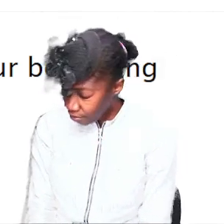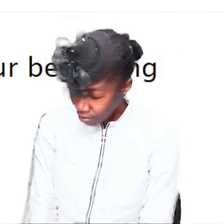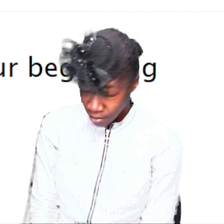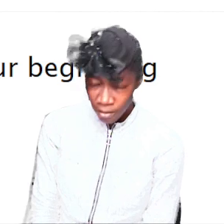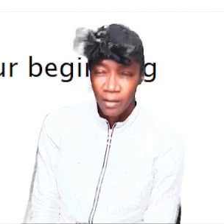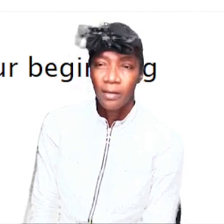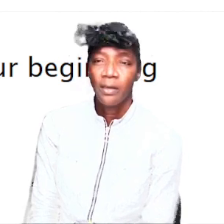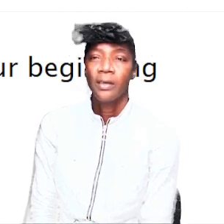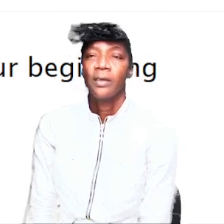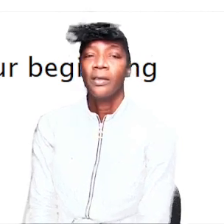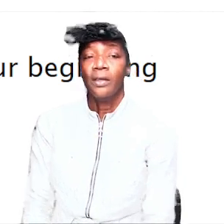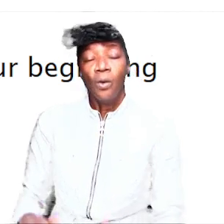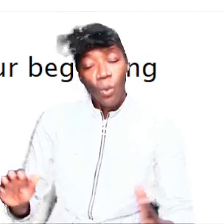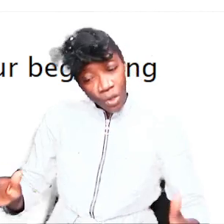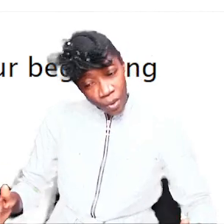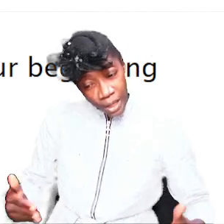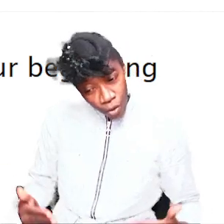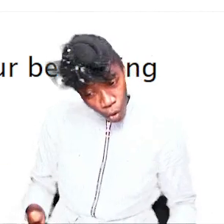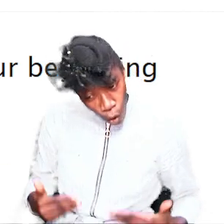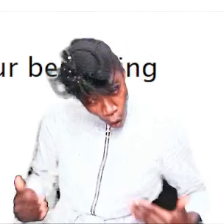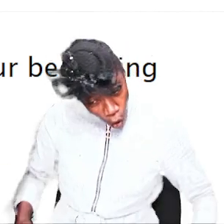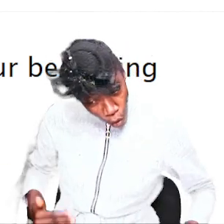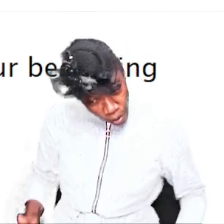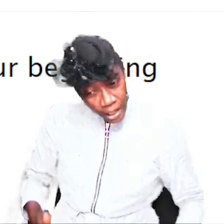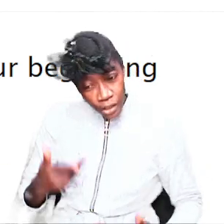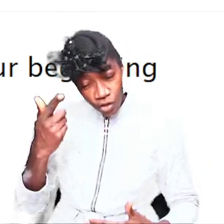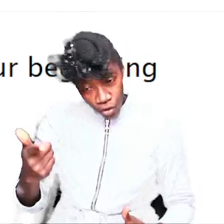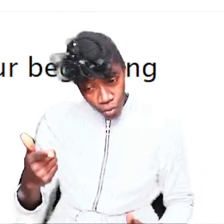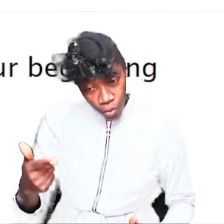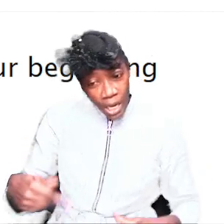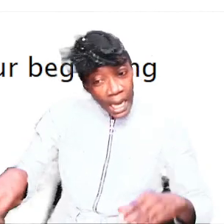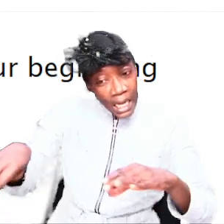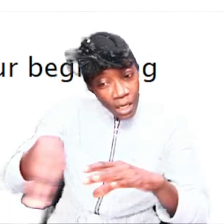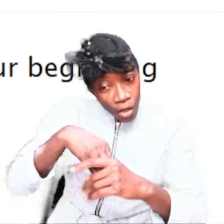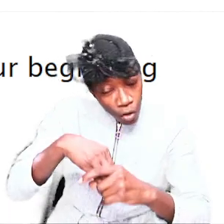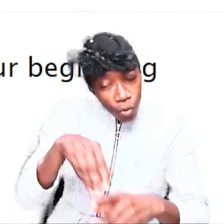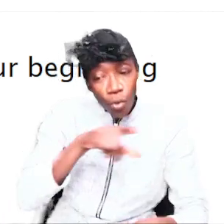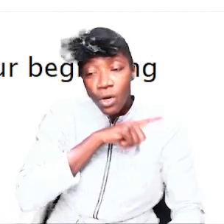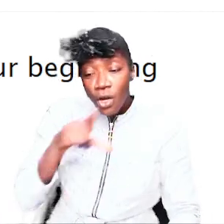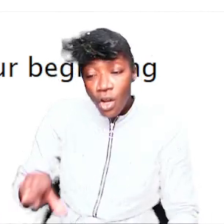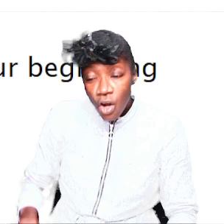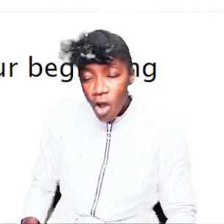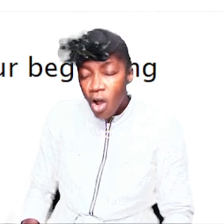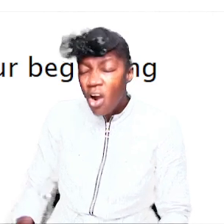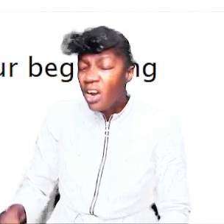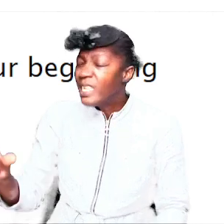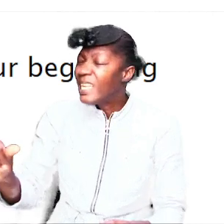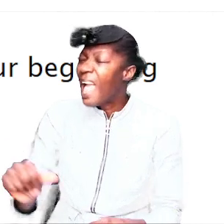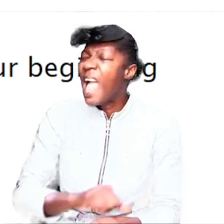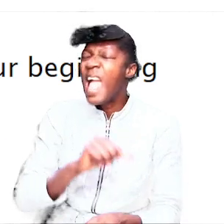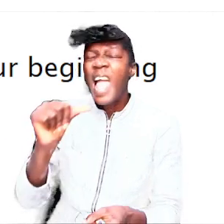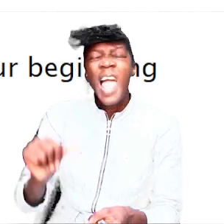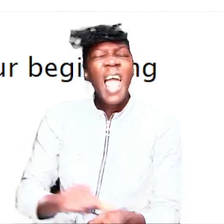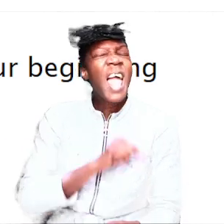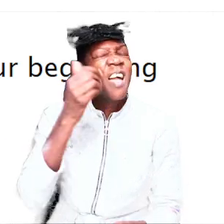I want to encourage us. Let us include the Lord in all our fears. Don't say, boy, look